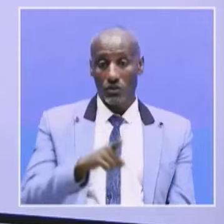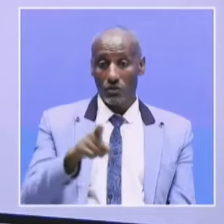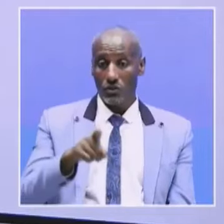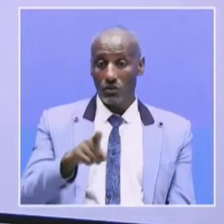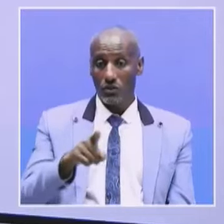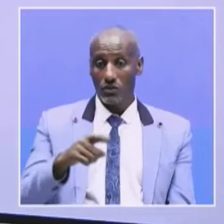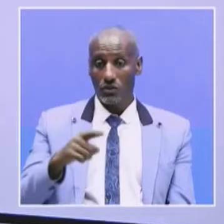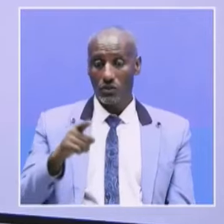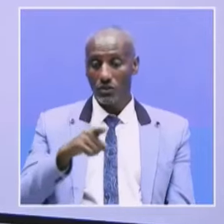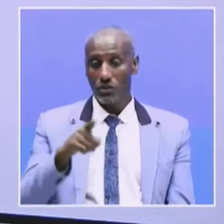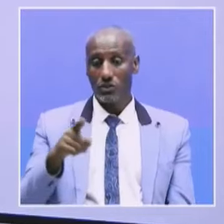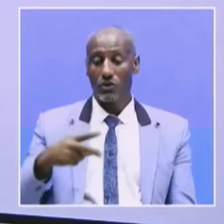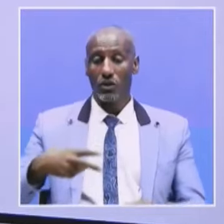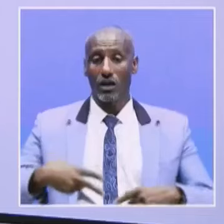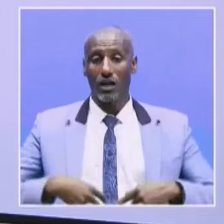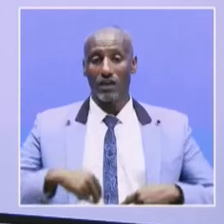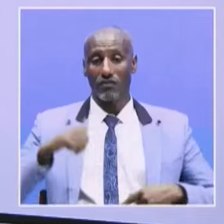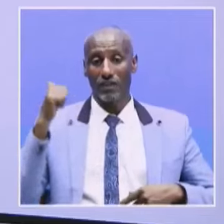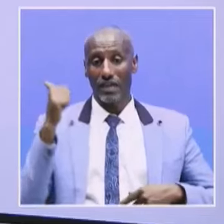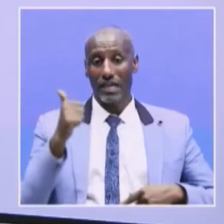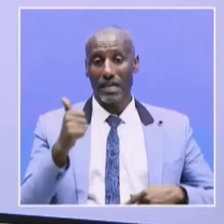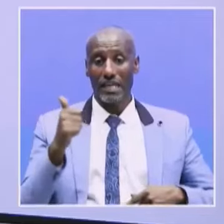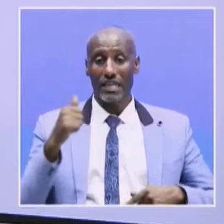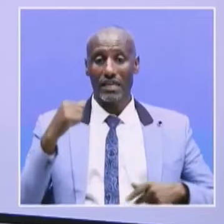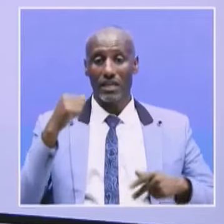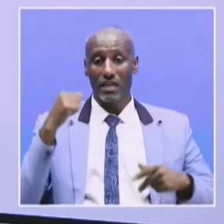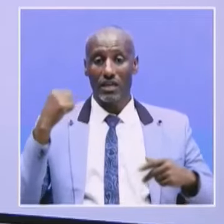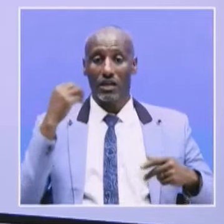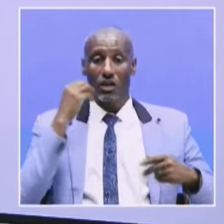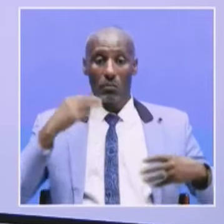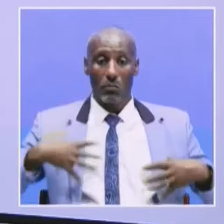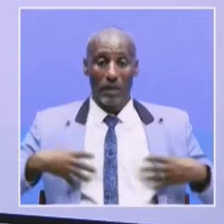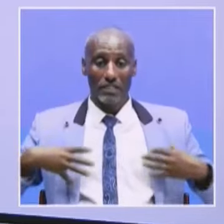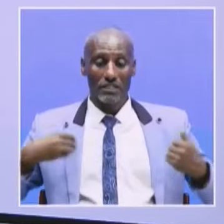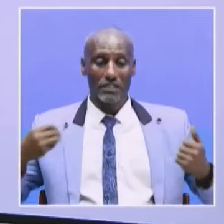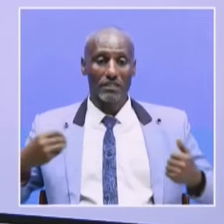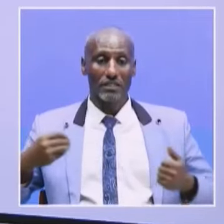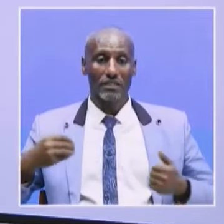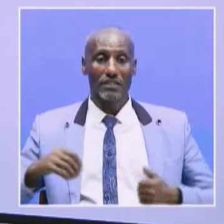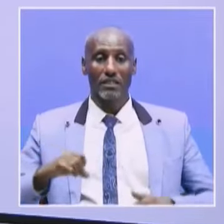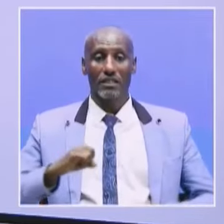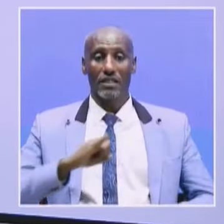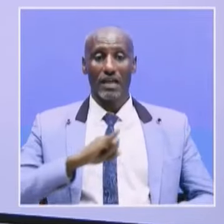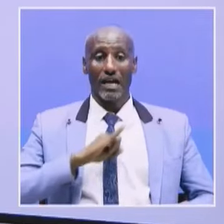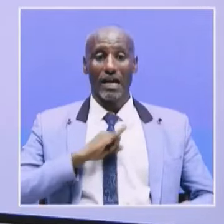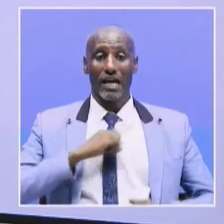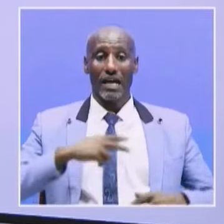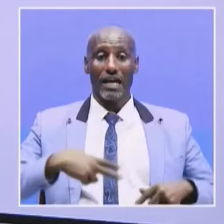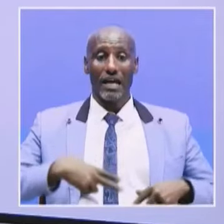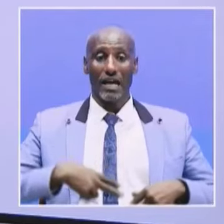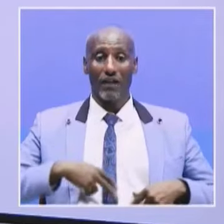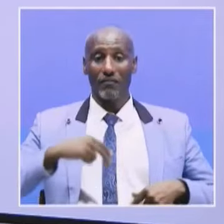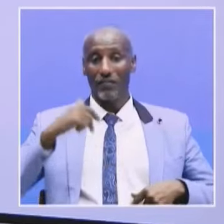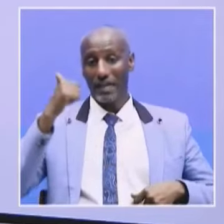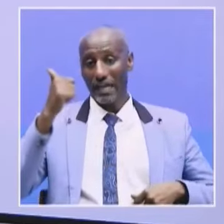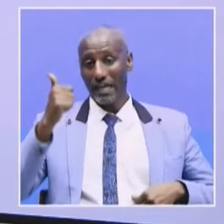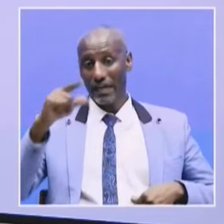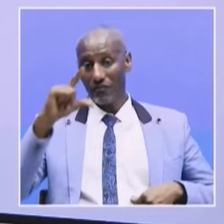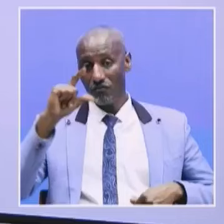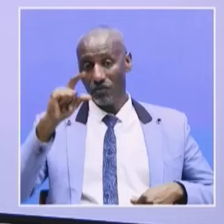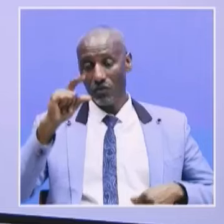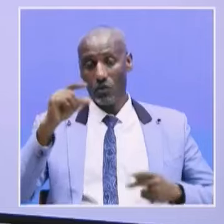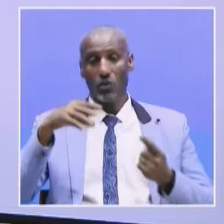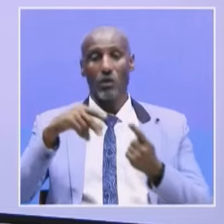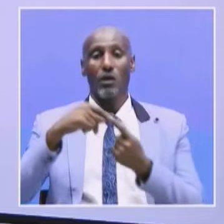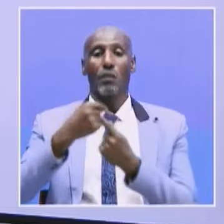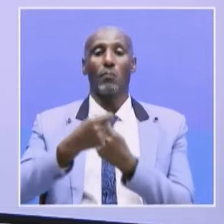any pets? Let me read. I have a few bananas, because bananas is countable